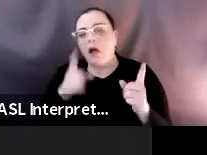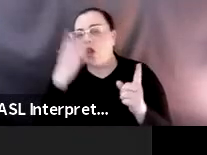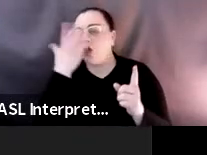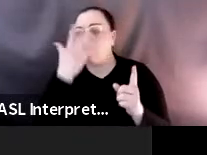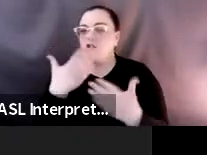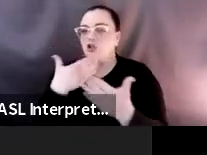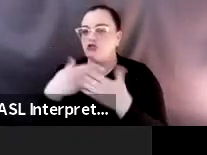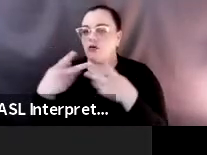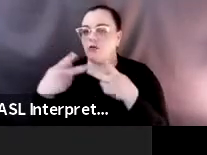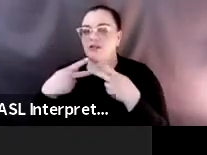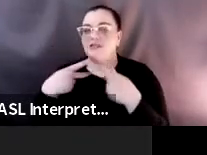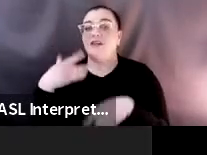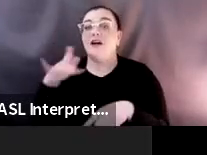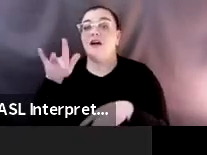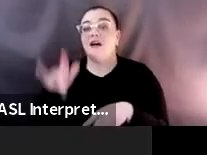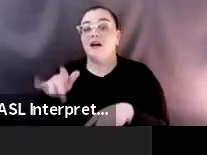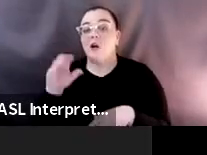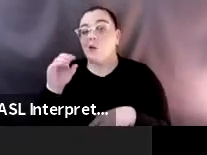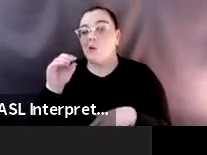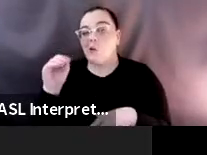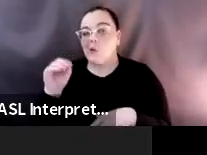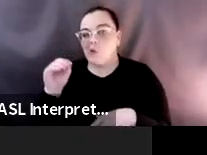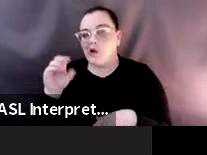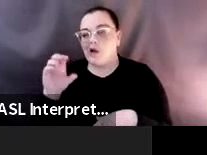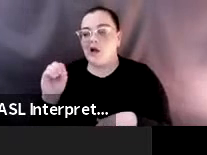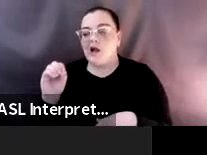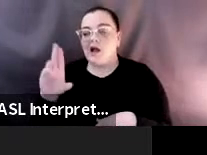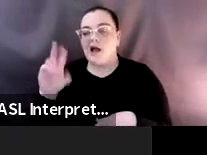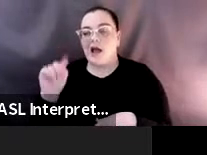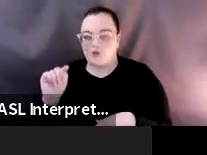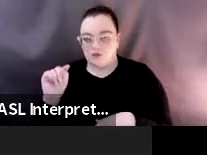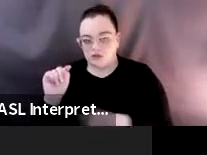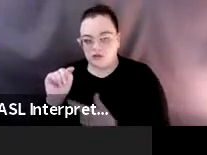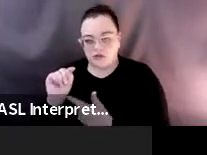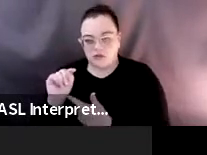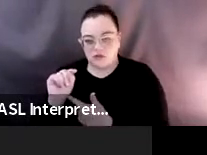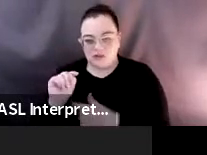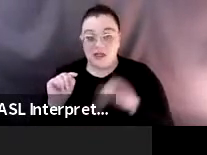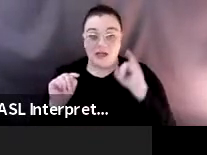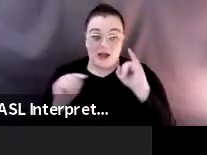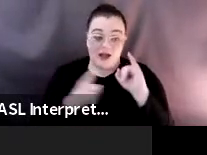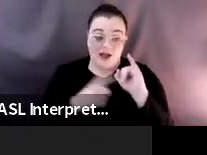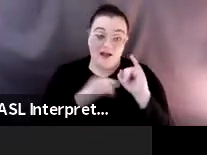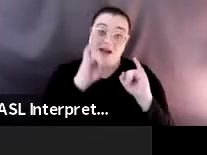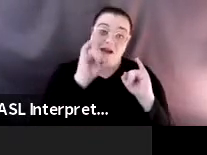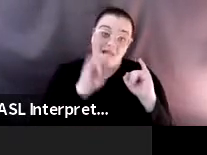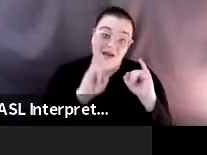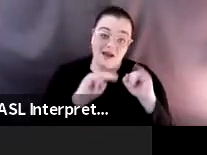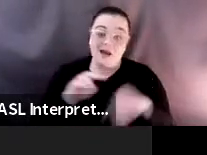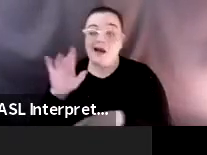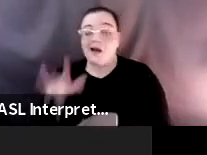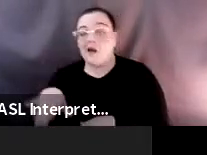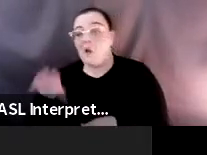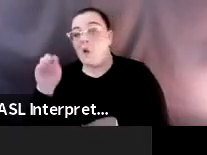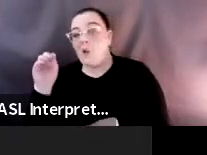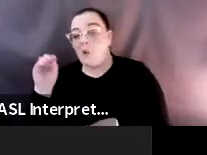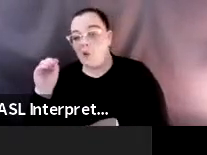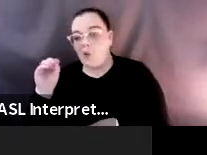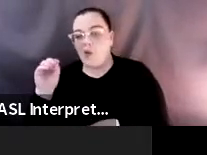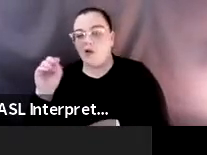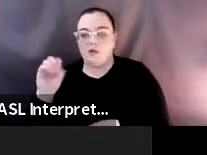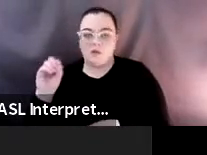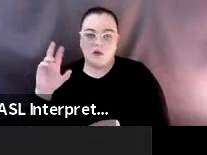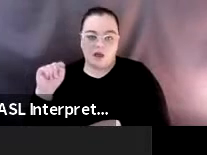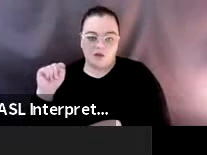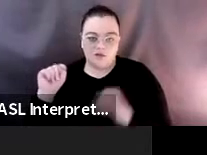So I'm going to press now the O key, O for out. So I for in, O for out to set those in and out